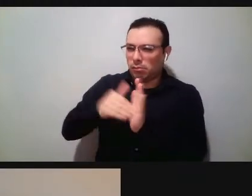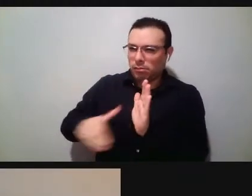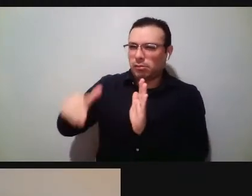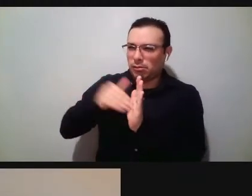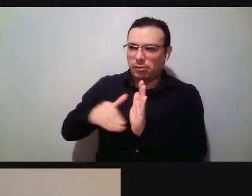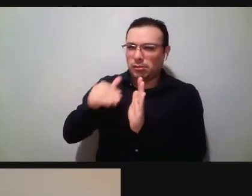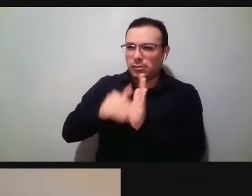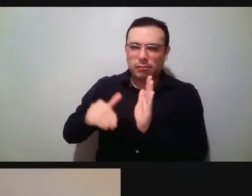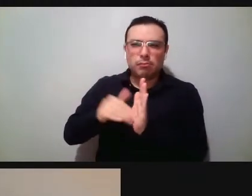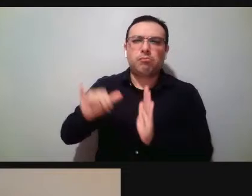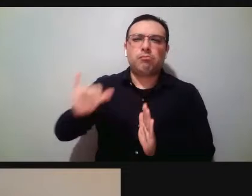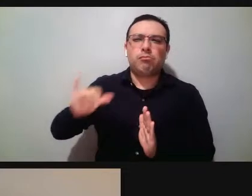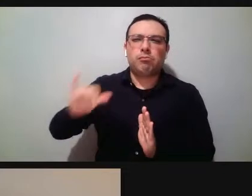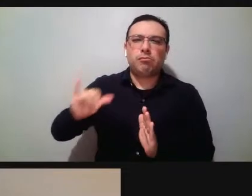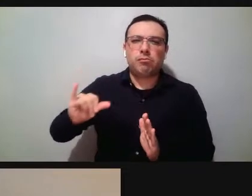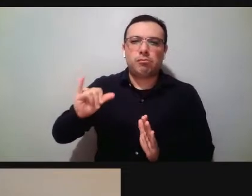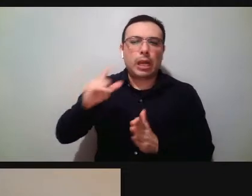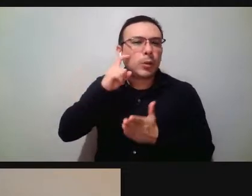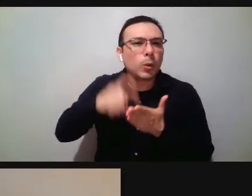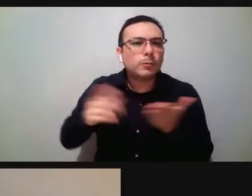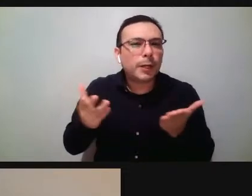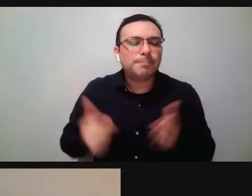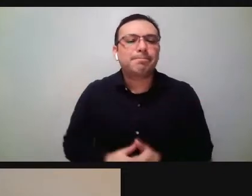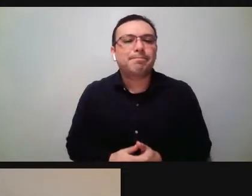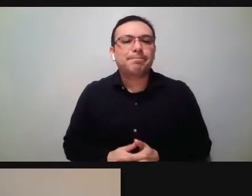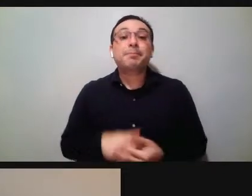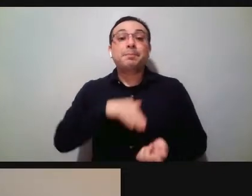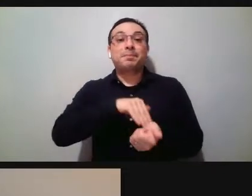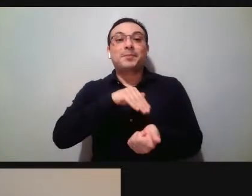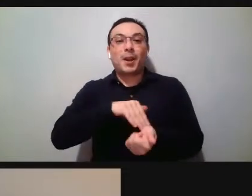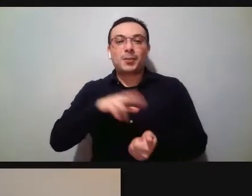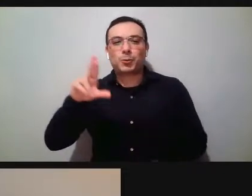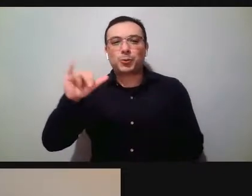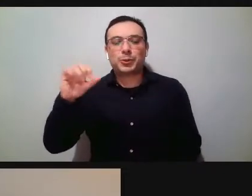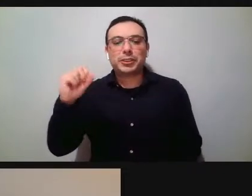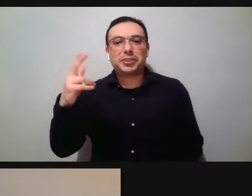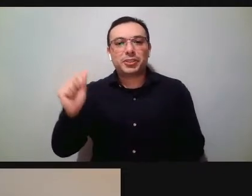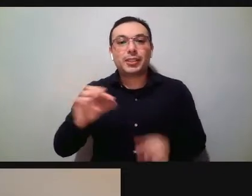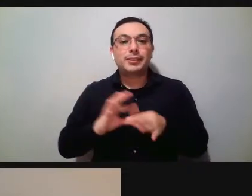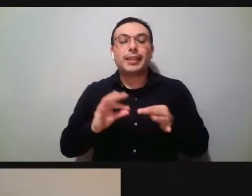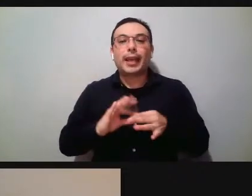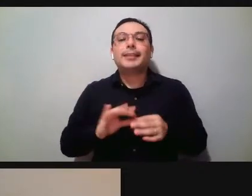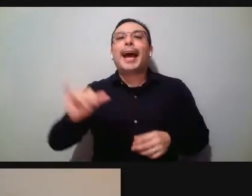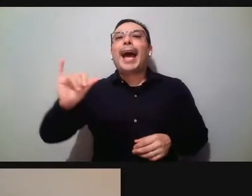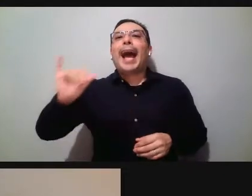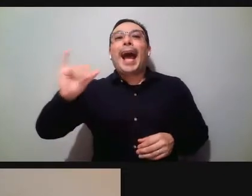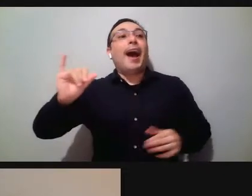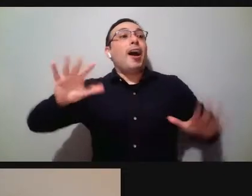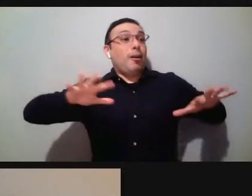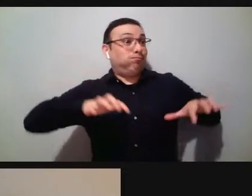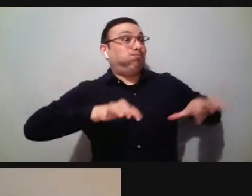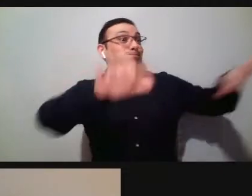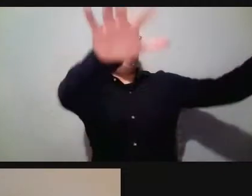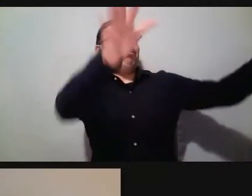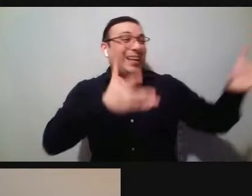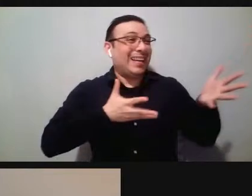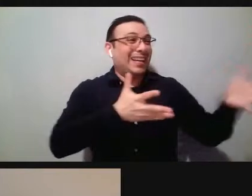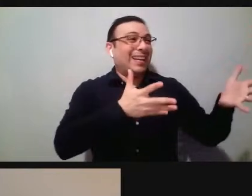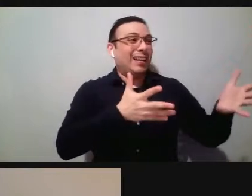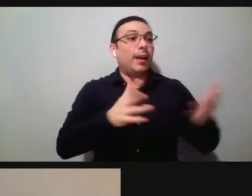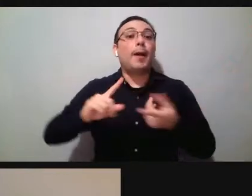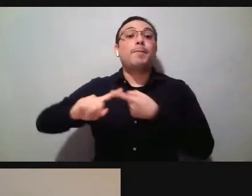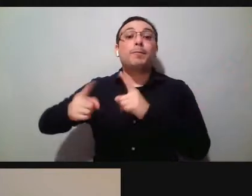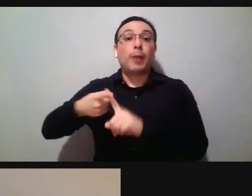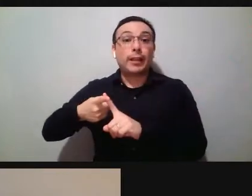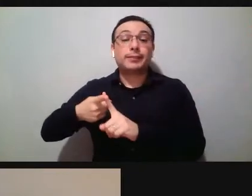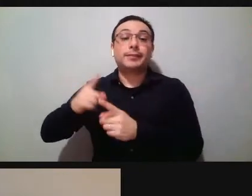would say the biggest concern that I've gotten on community forums or in text messages from friends and family, the